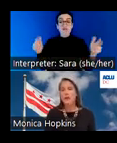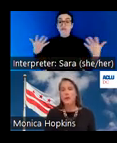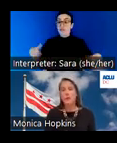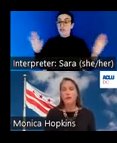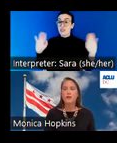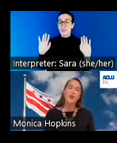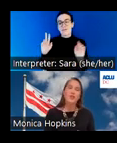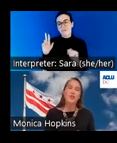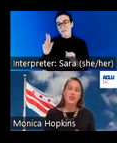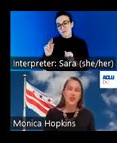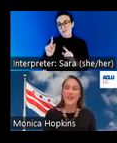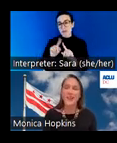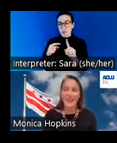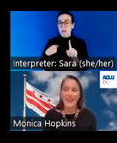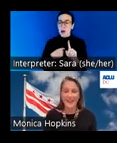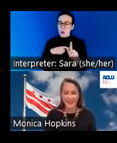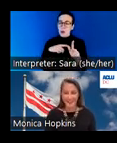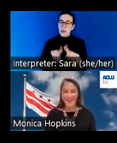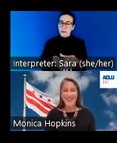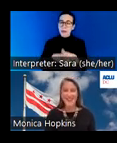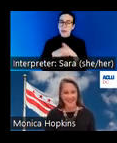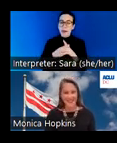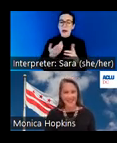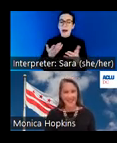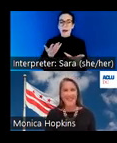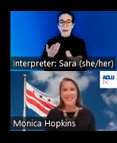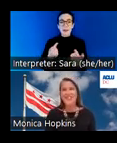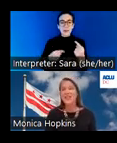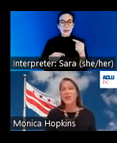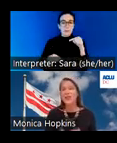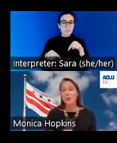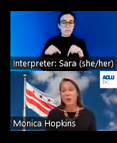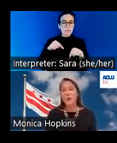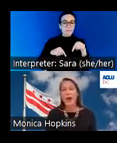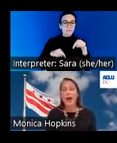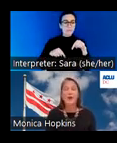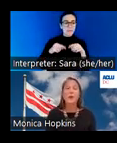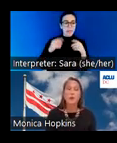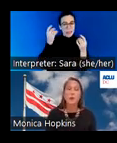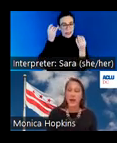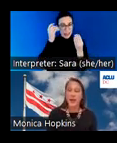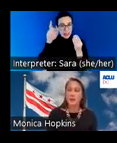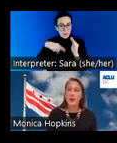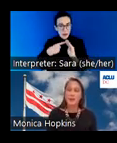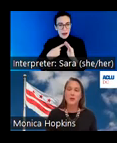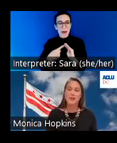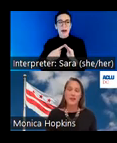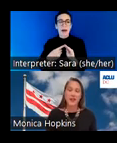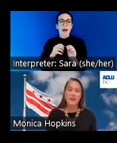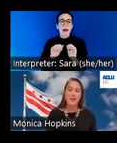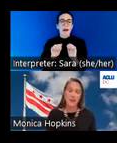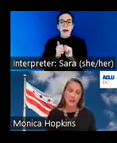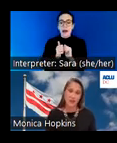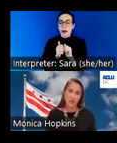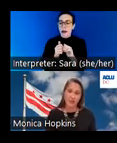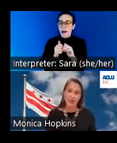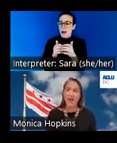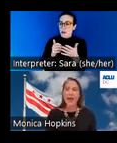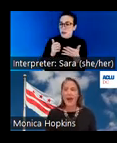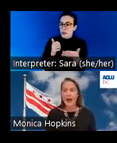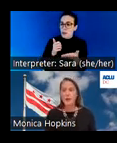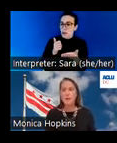begun reverse engineering this to think through how do we bring people together